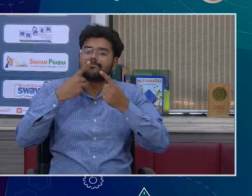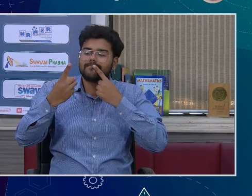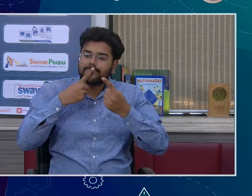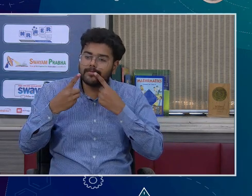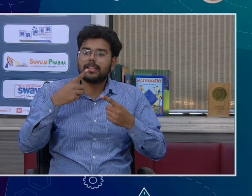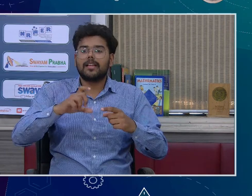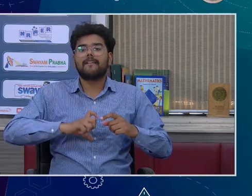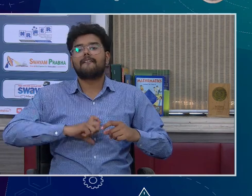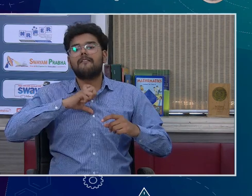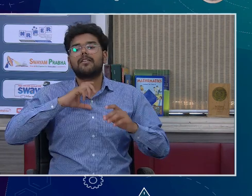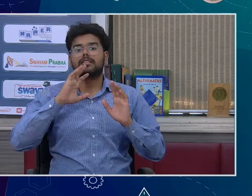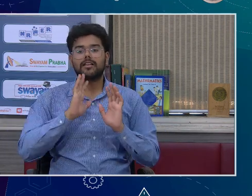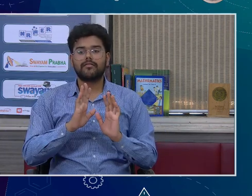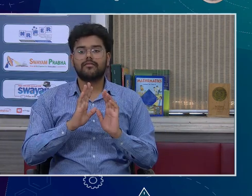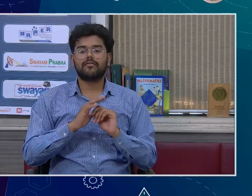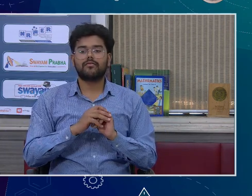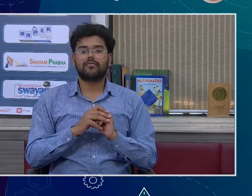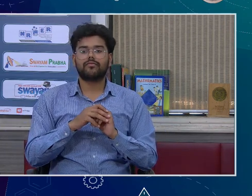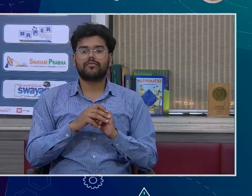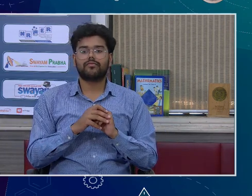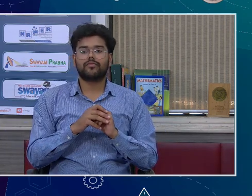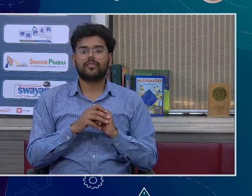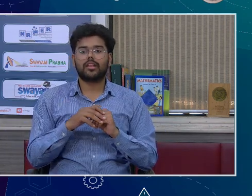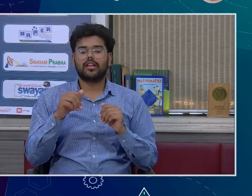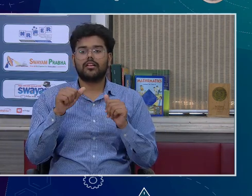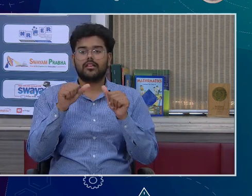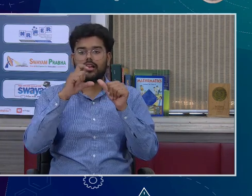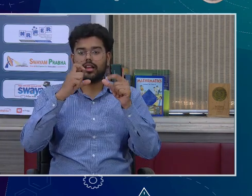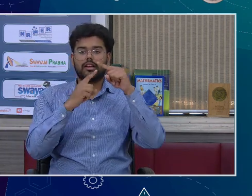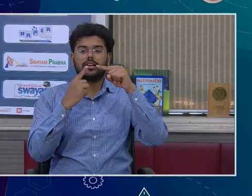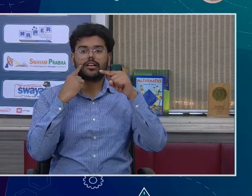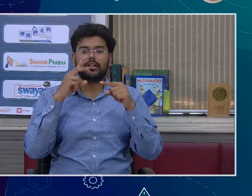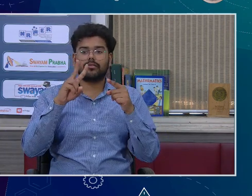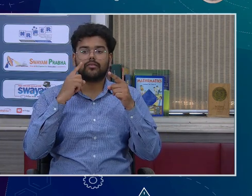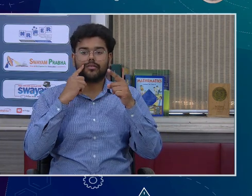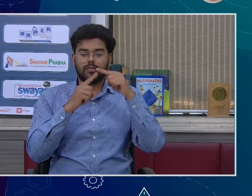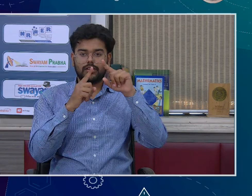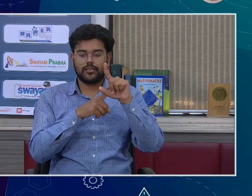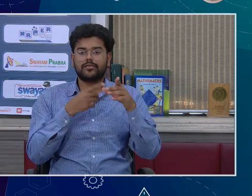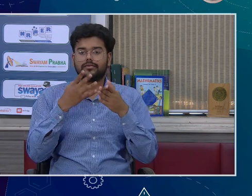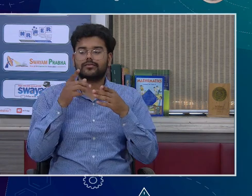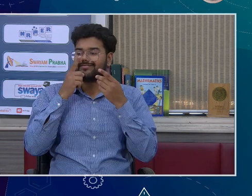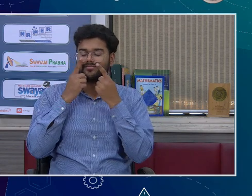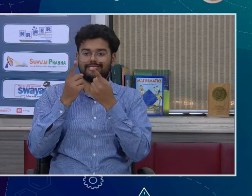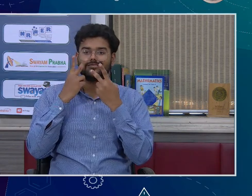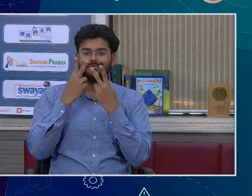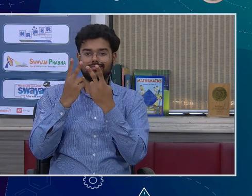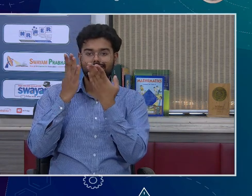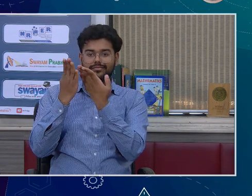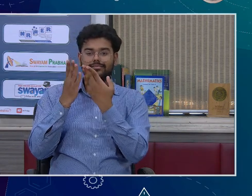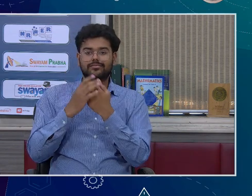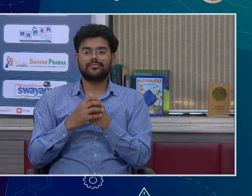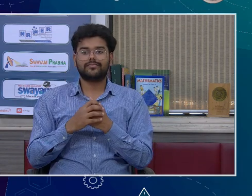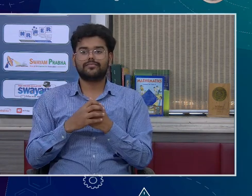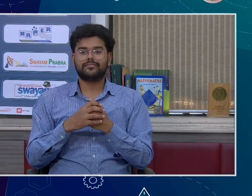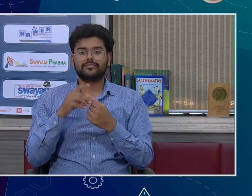confident. Now the activity that we thought of was now here is my activity. If you can see,